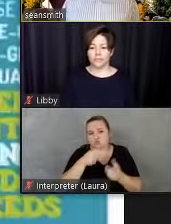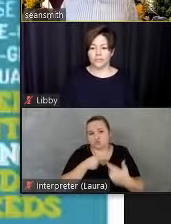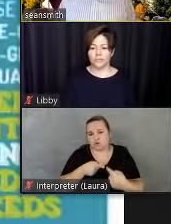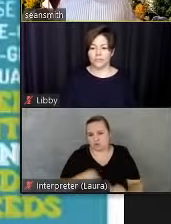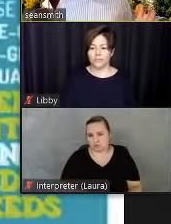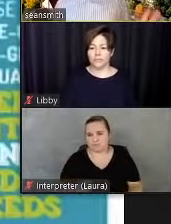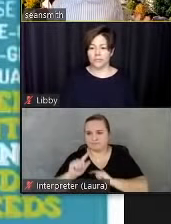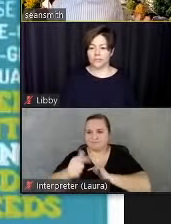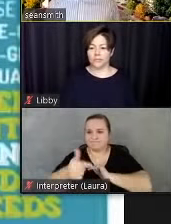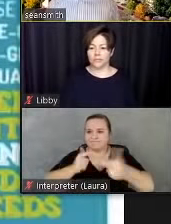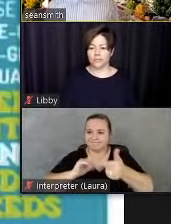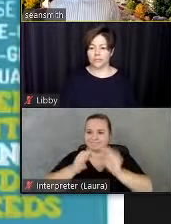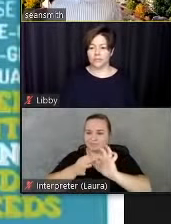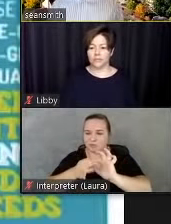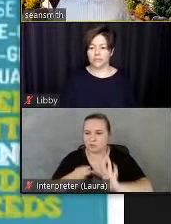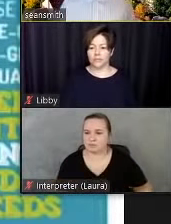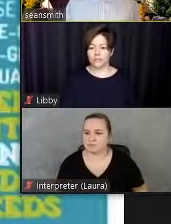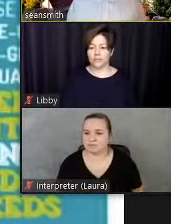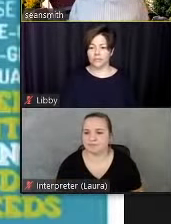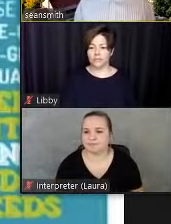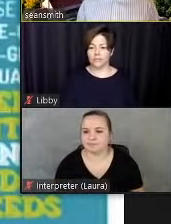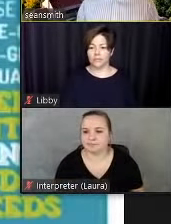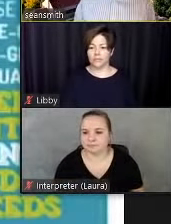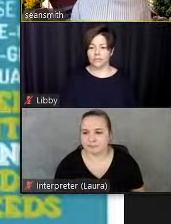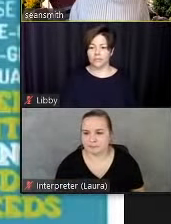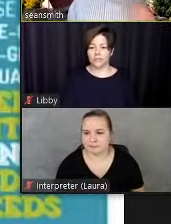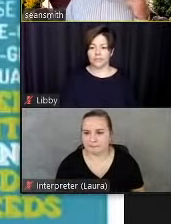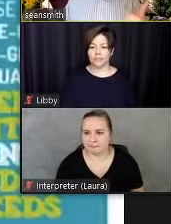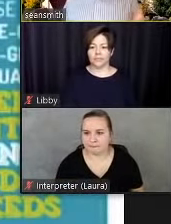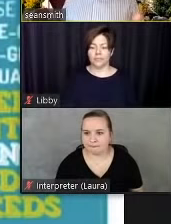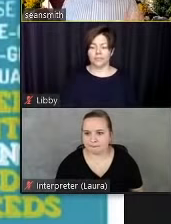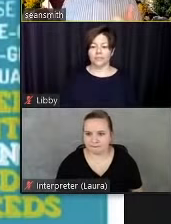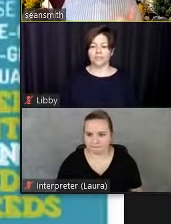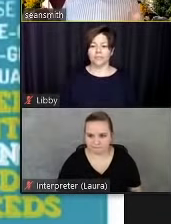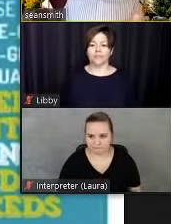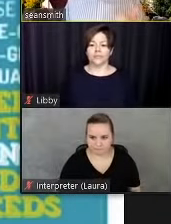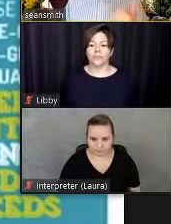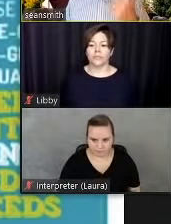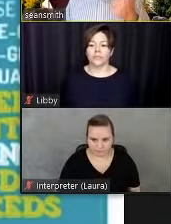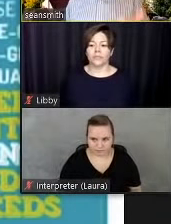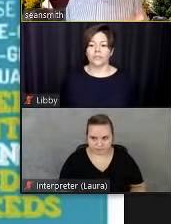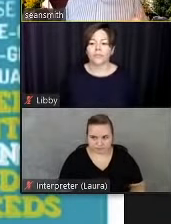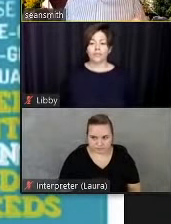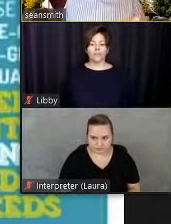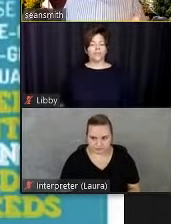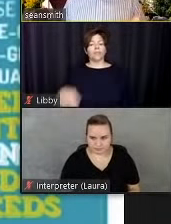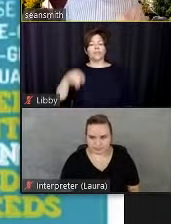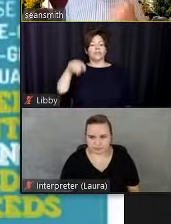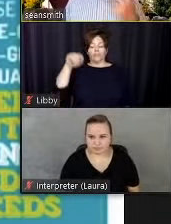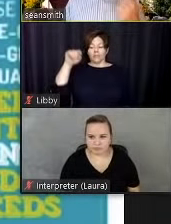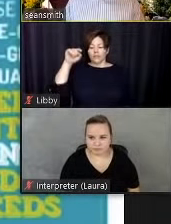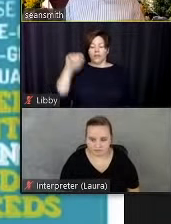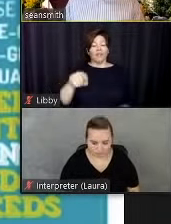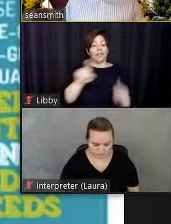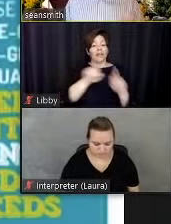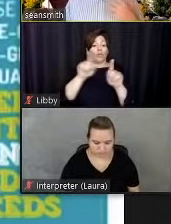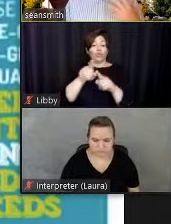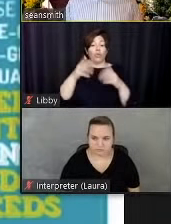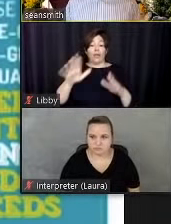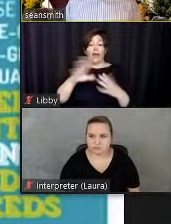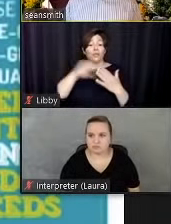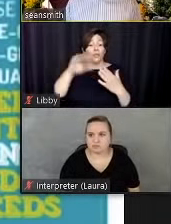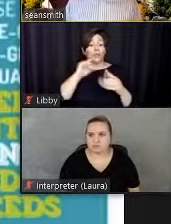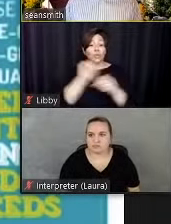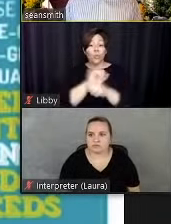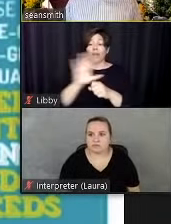Now, one last thing on this in respect to the fact that it does also allow our students to work at their own pace, their own pathways,